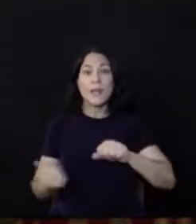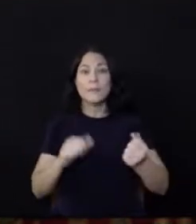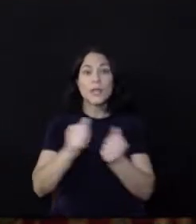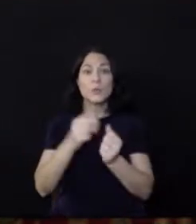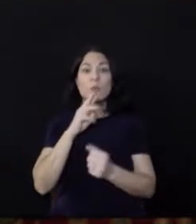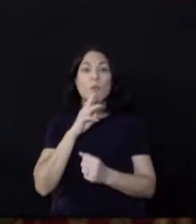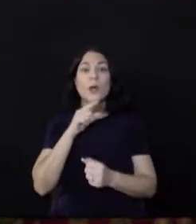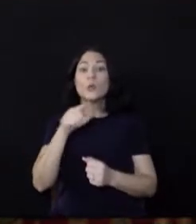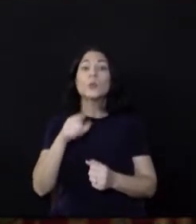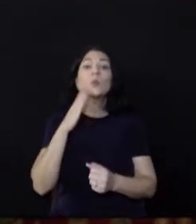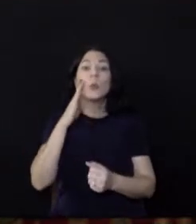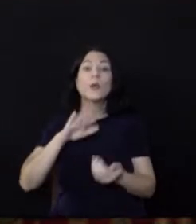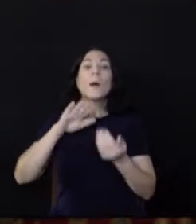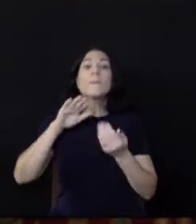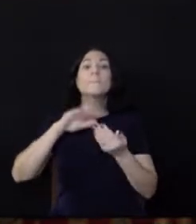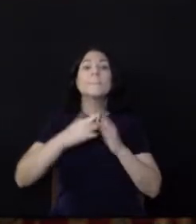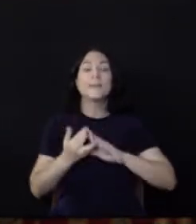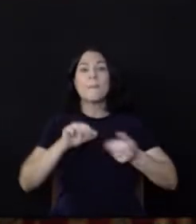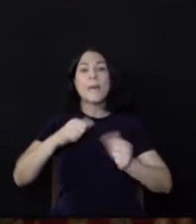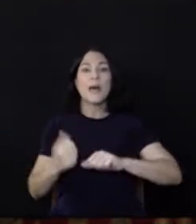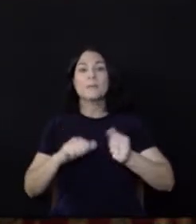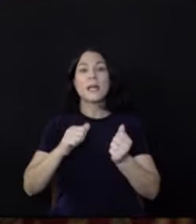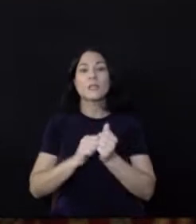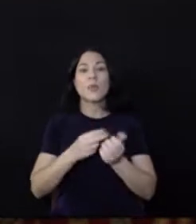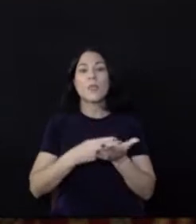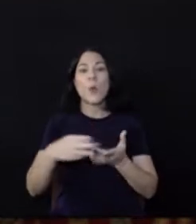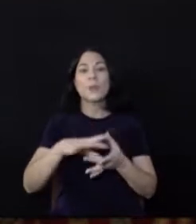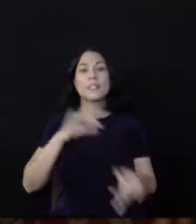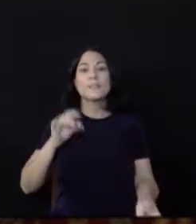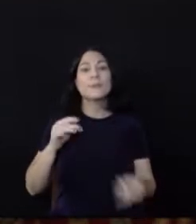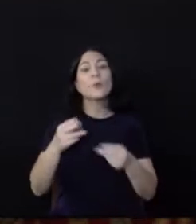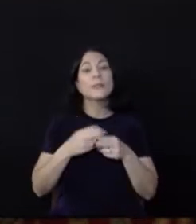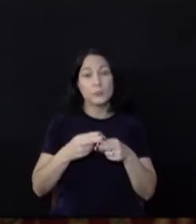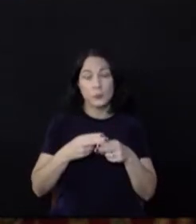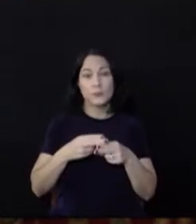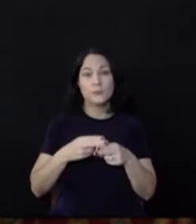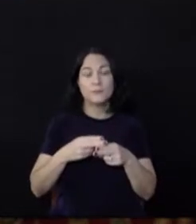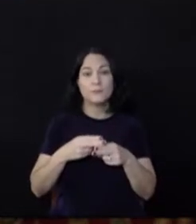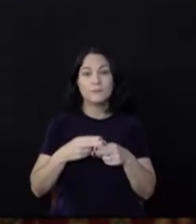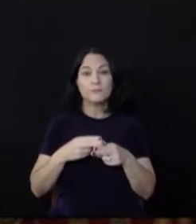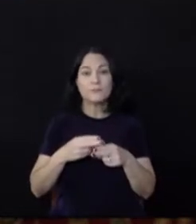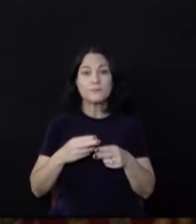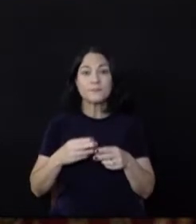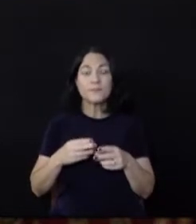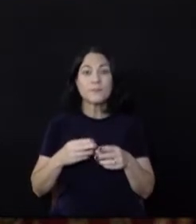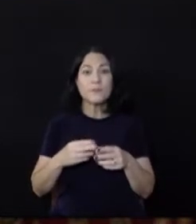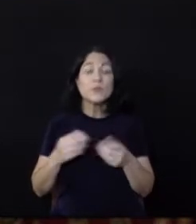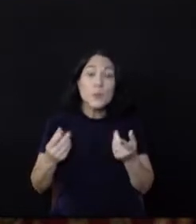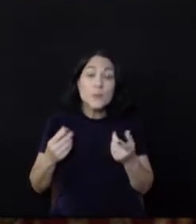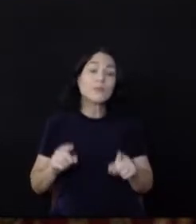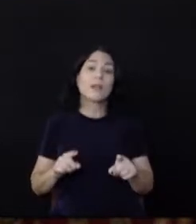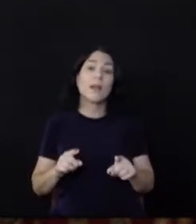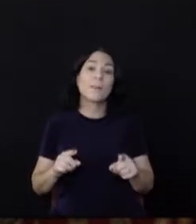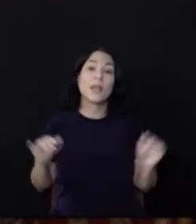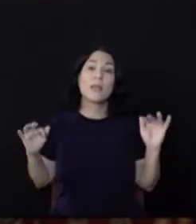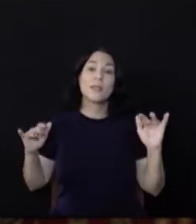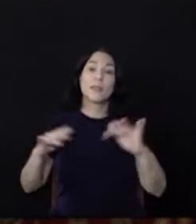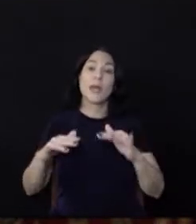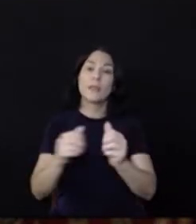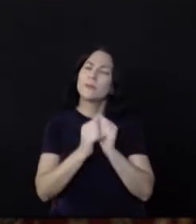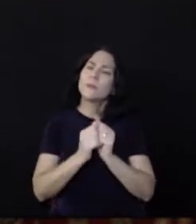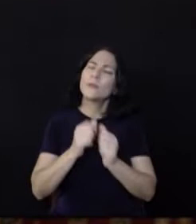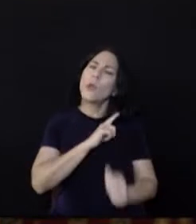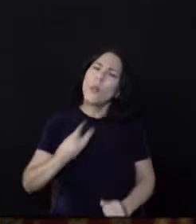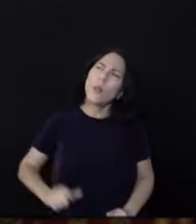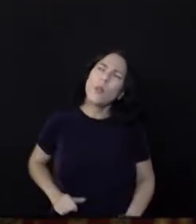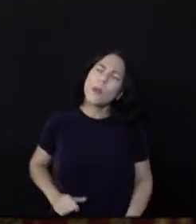you will be baptized with the Holy Spirit not many days from now. So when they had come together, they asked him,